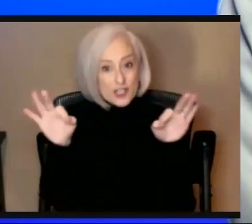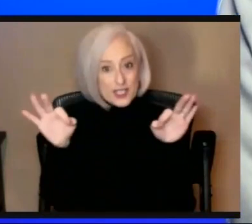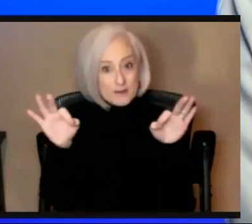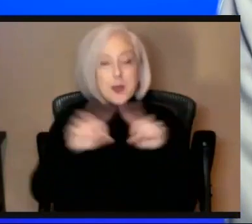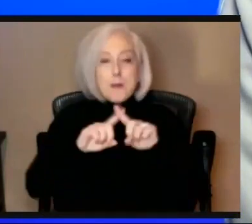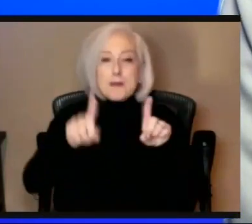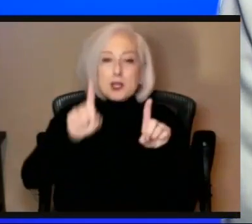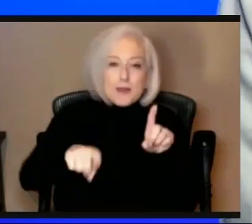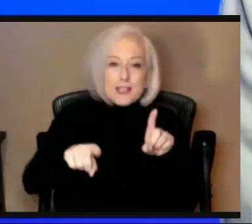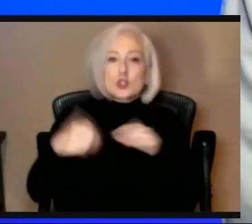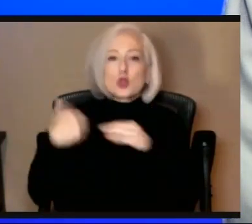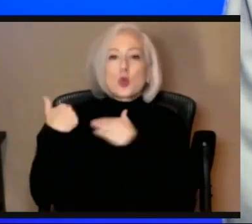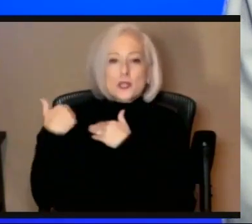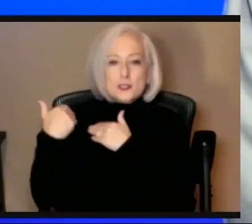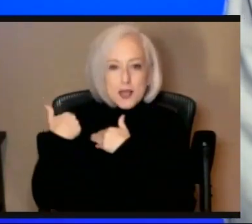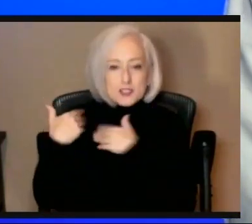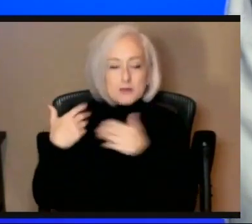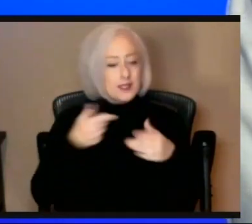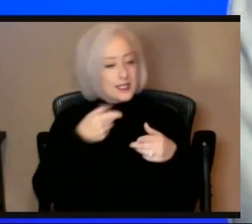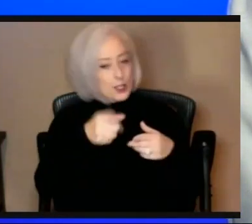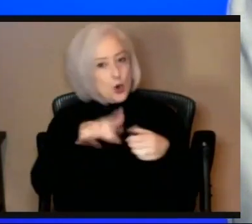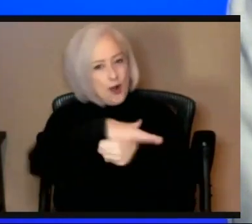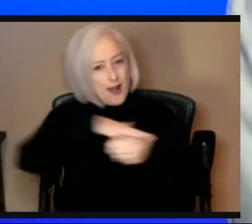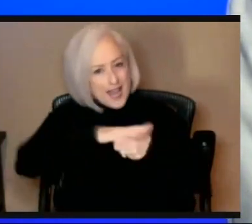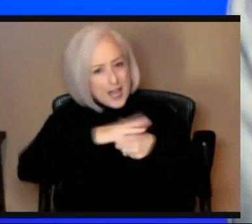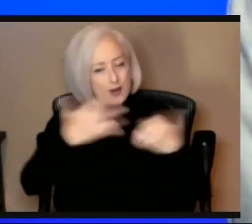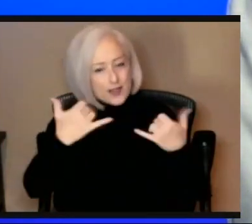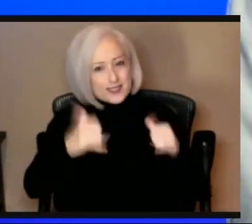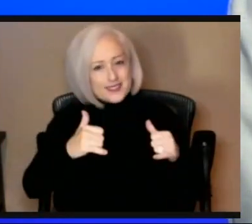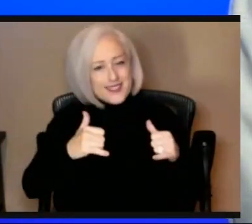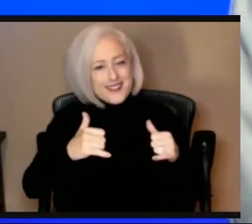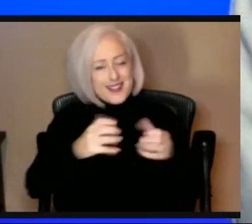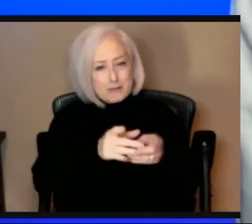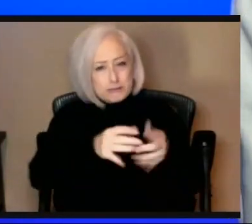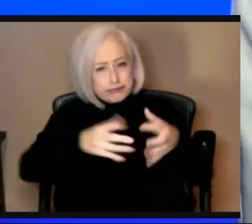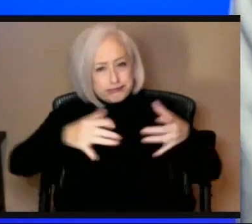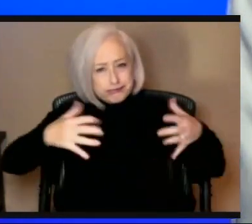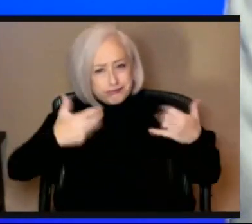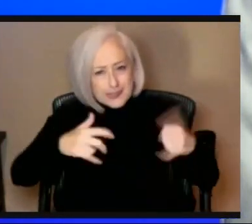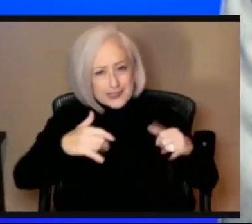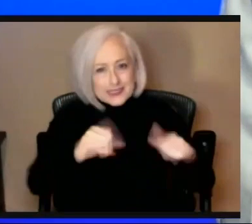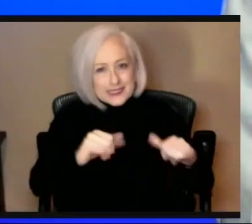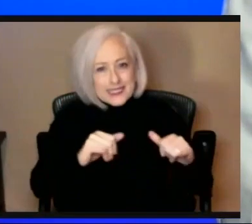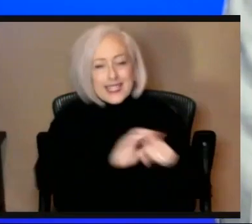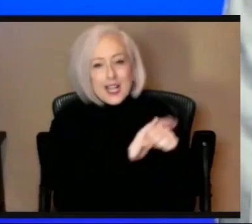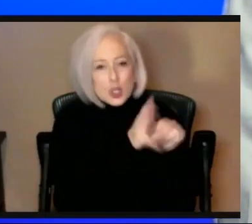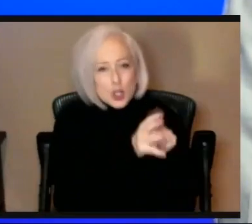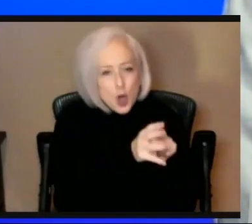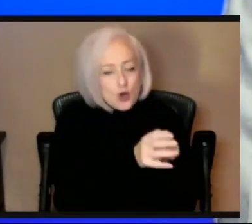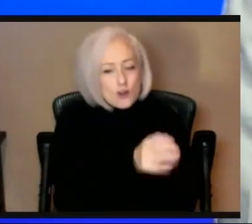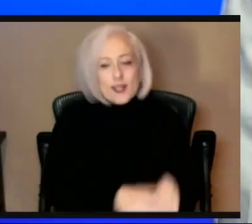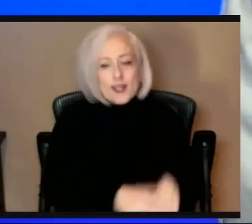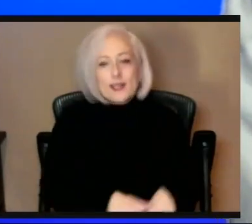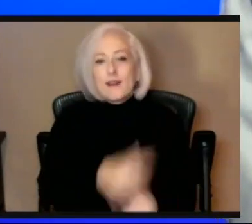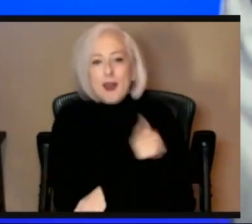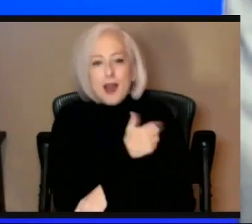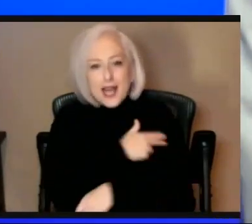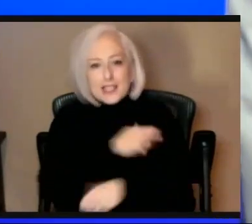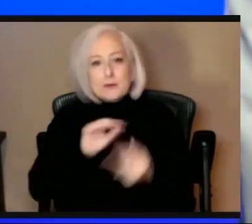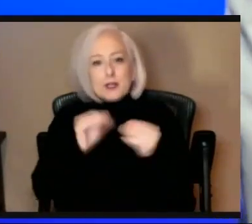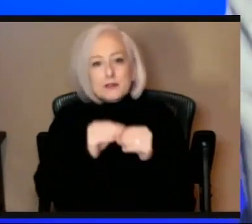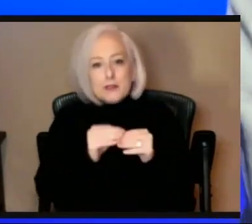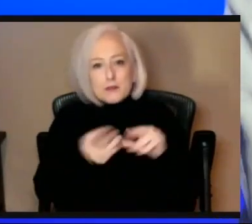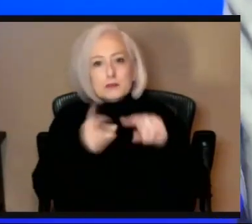of hospital admissions, then you have to really think, gosh, I ought to wear my mask a little longer until the numbers really come down. Because